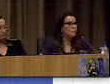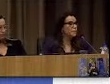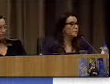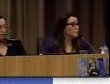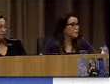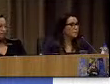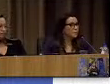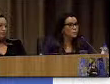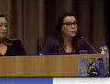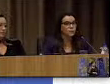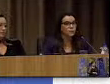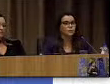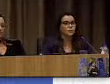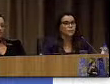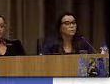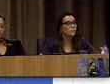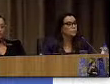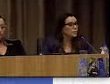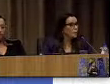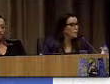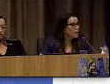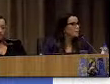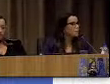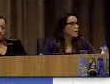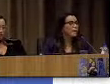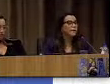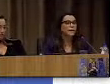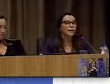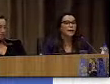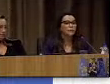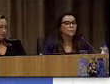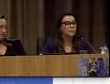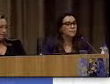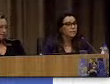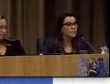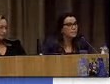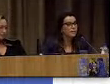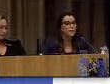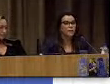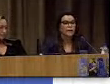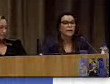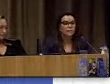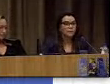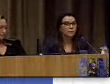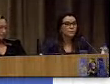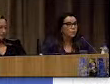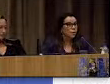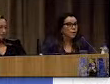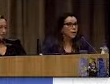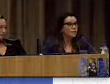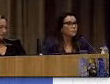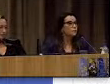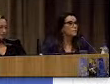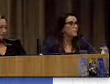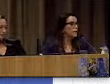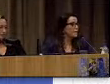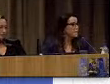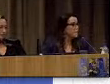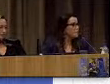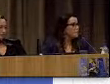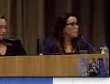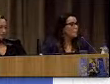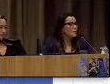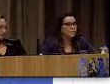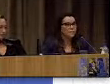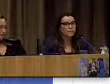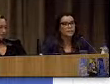da Vinci, this hospital, we had a lot of research work. There was one